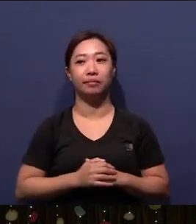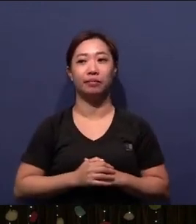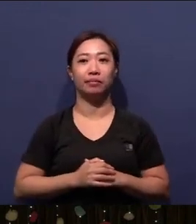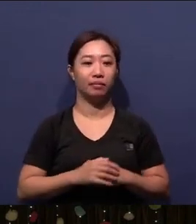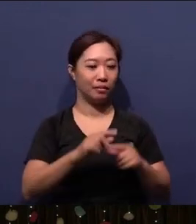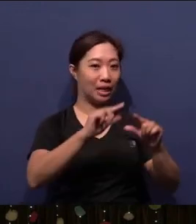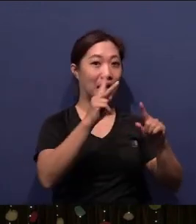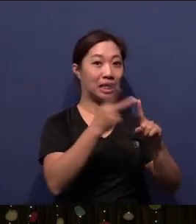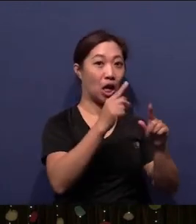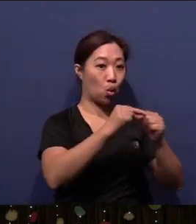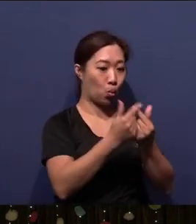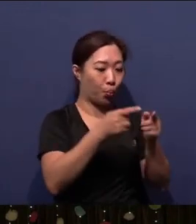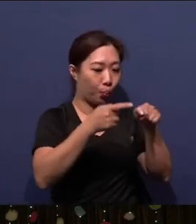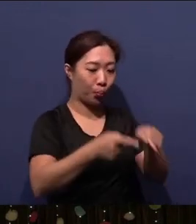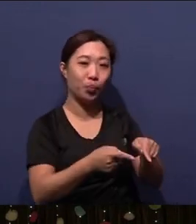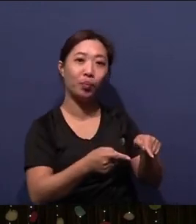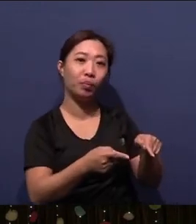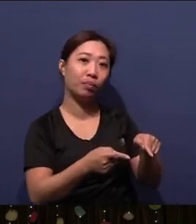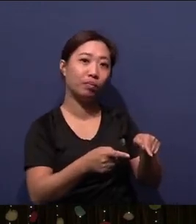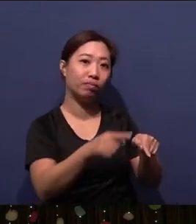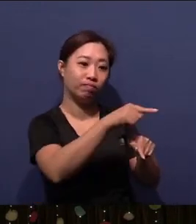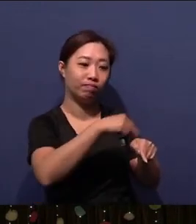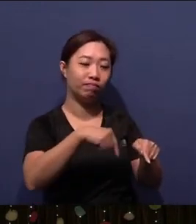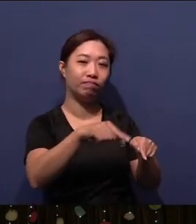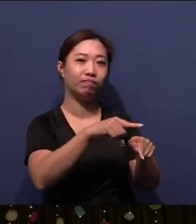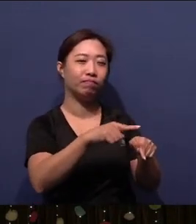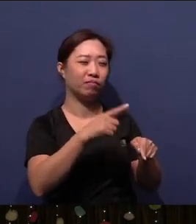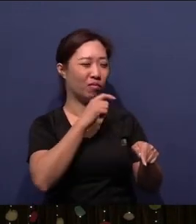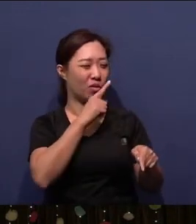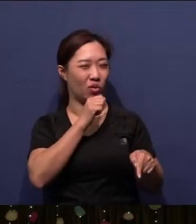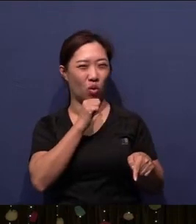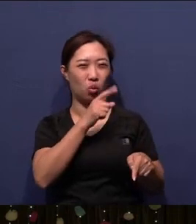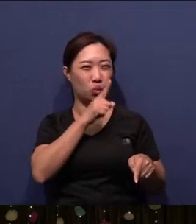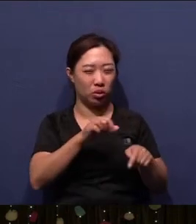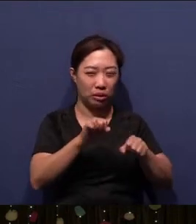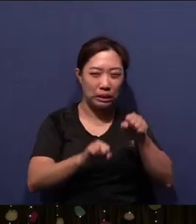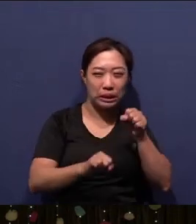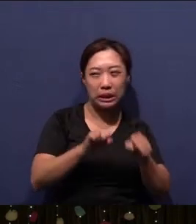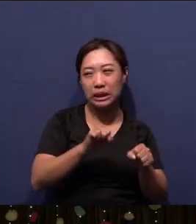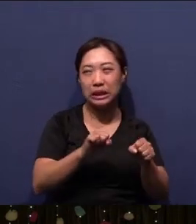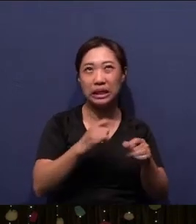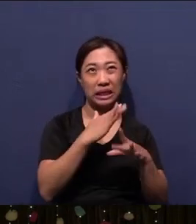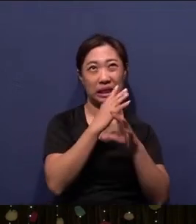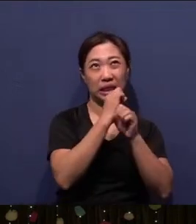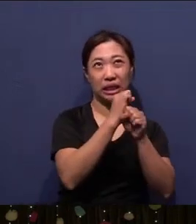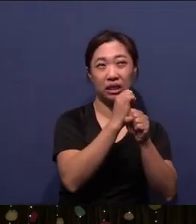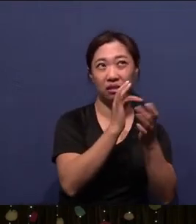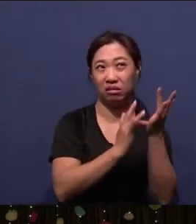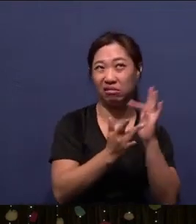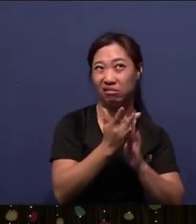The second group are those that are unsure of your allegiance to Christ.